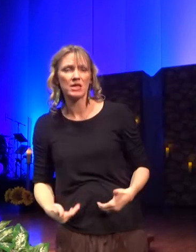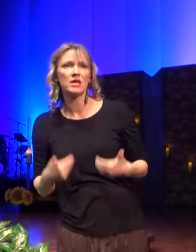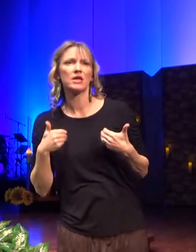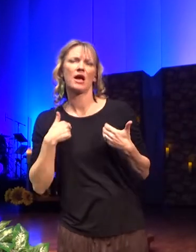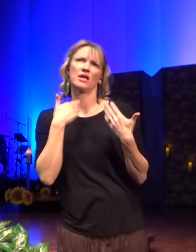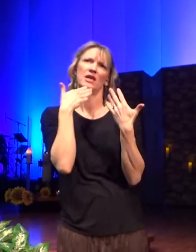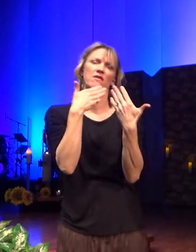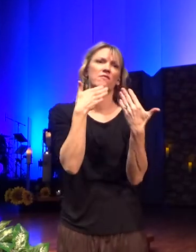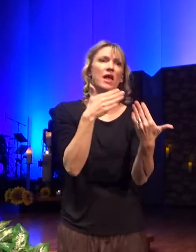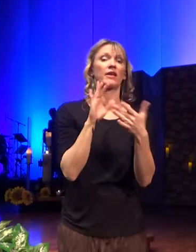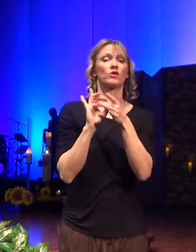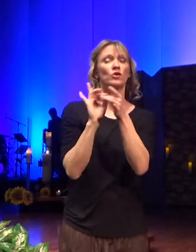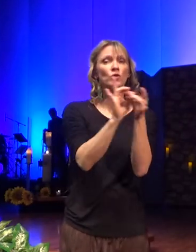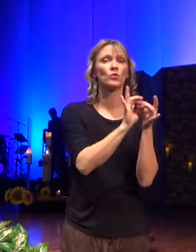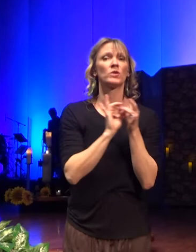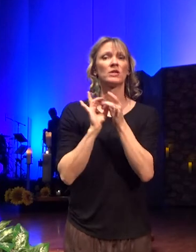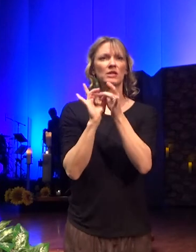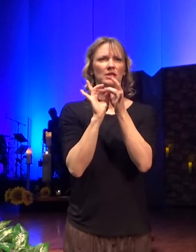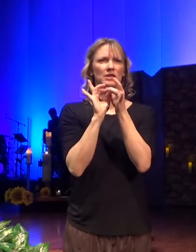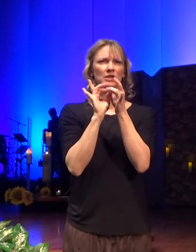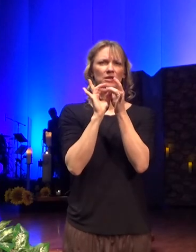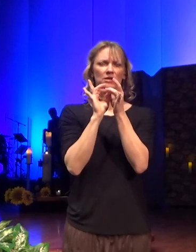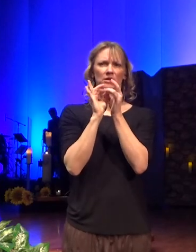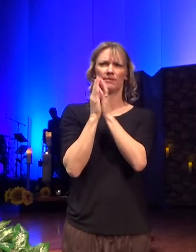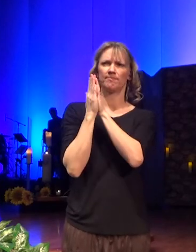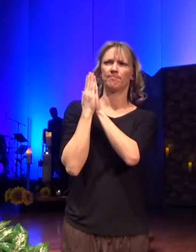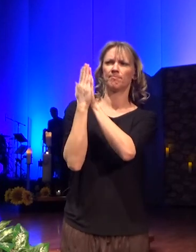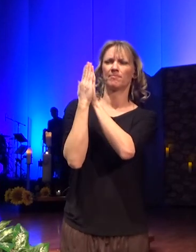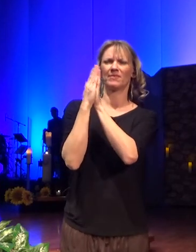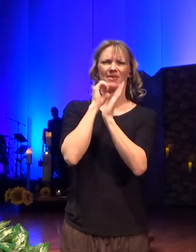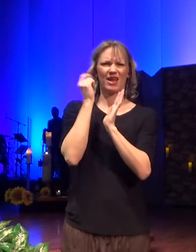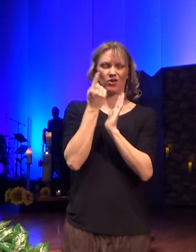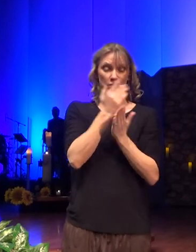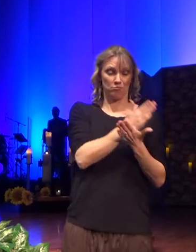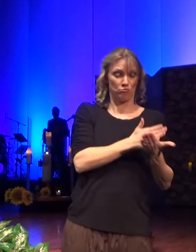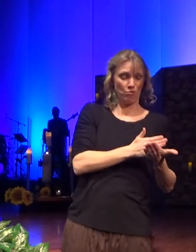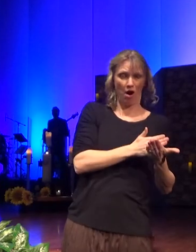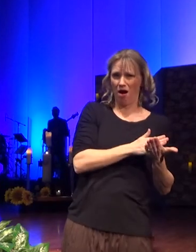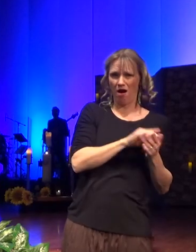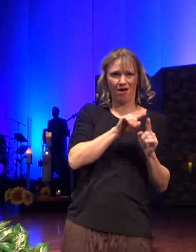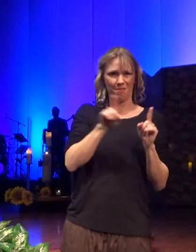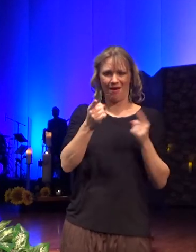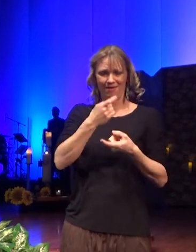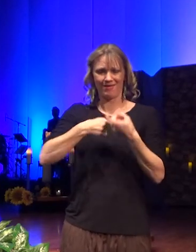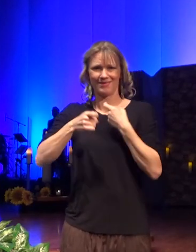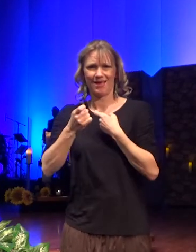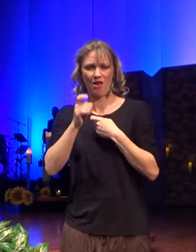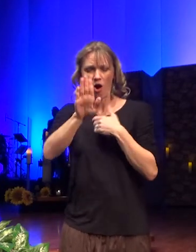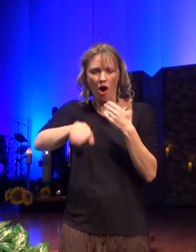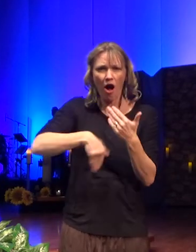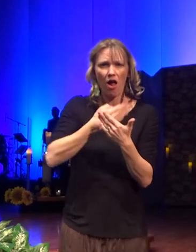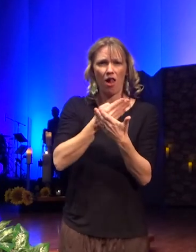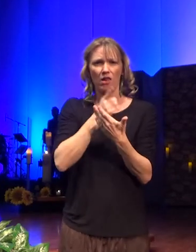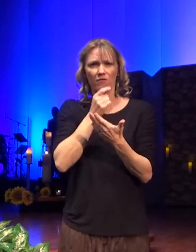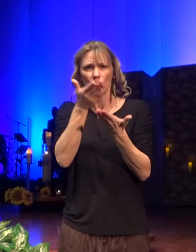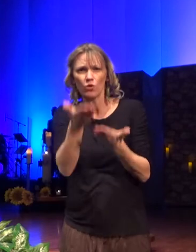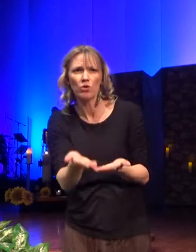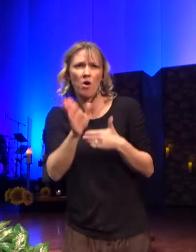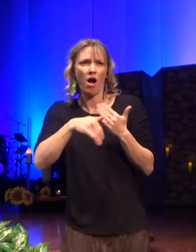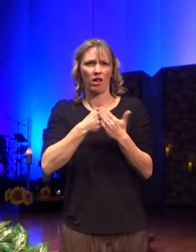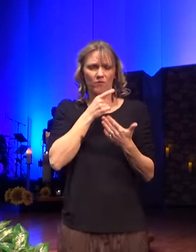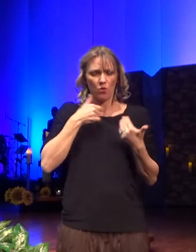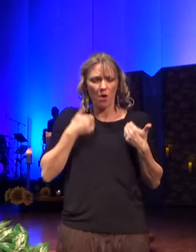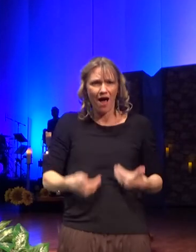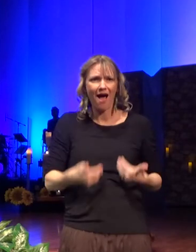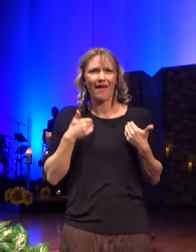And I give thanks for this unity, and it's seamless. It's not just a part of us, but the totality of who you are, who I